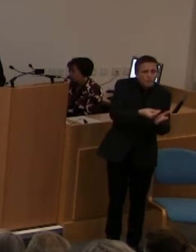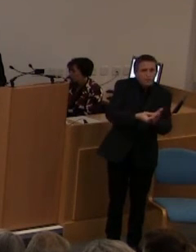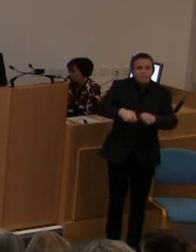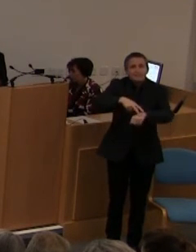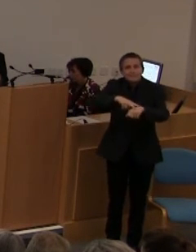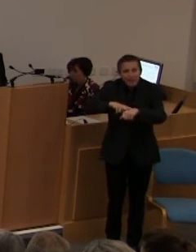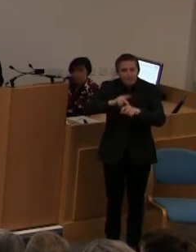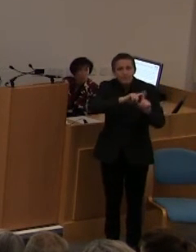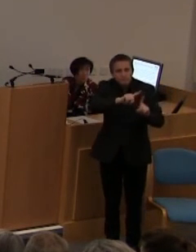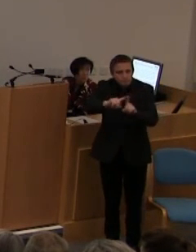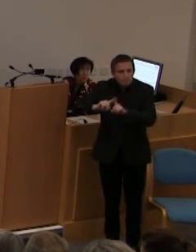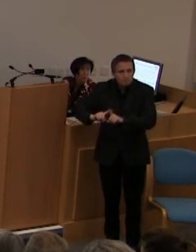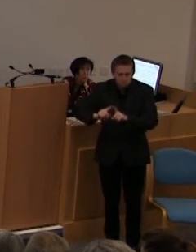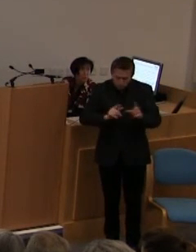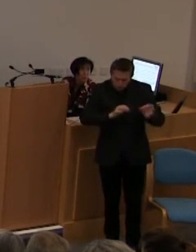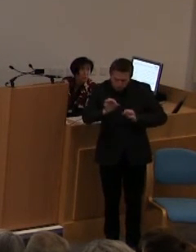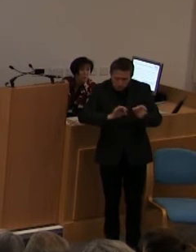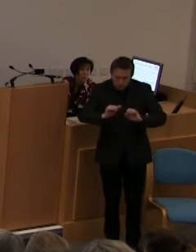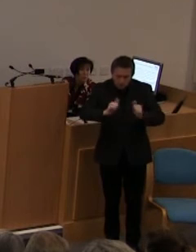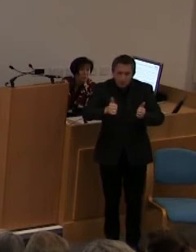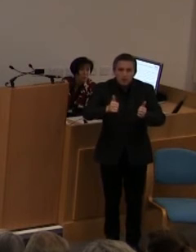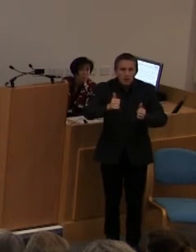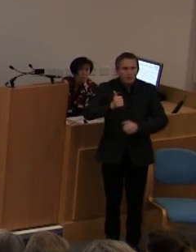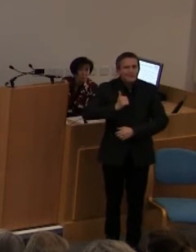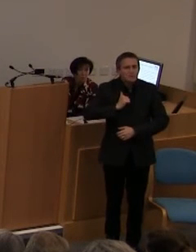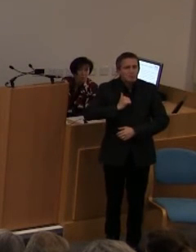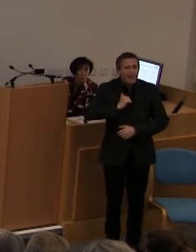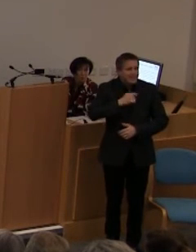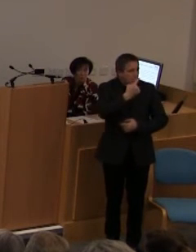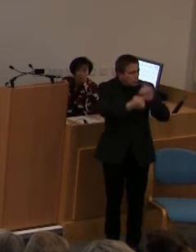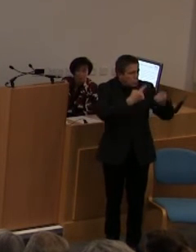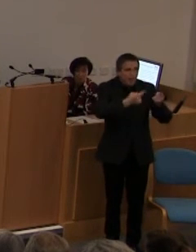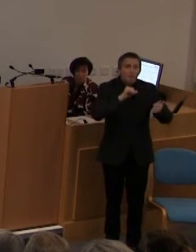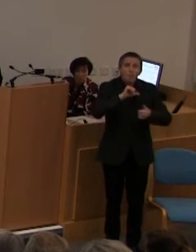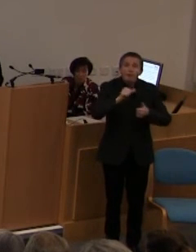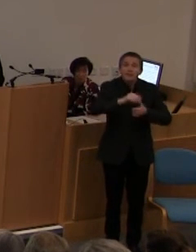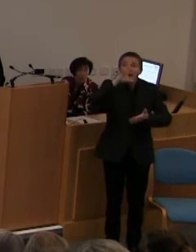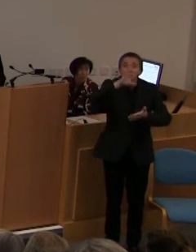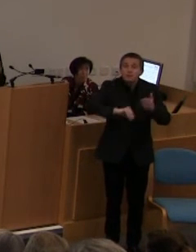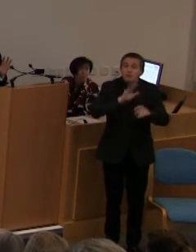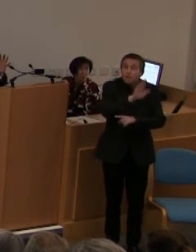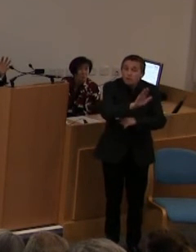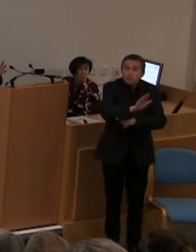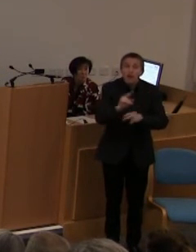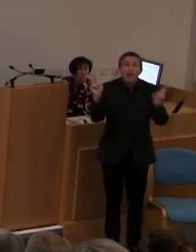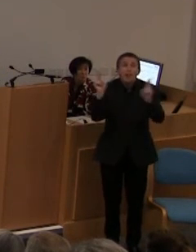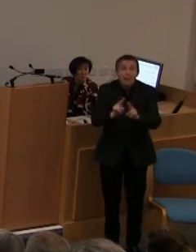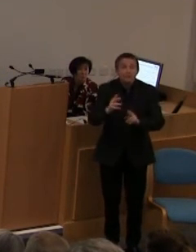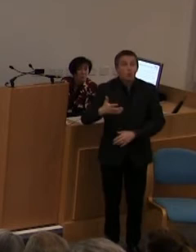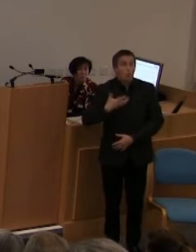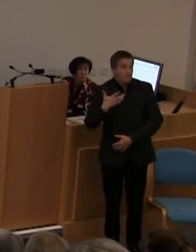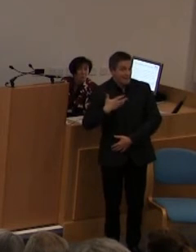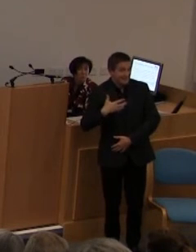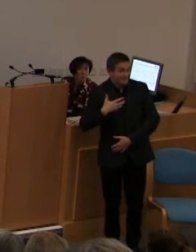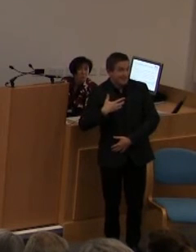have. And we expect that there'll be better patient experience and fewer complaints. So that's the aspirations